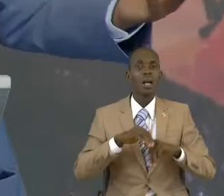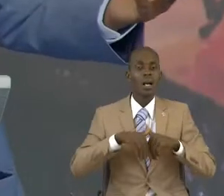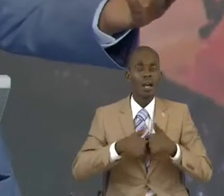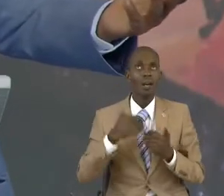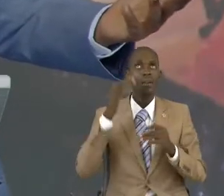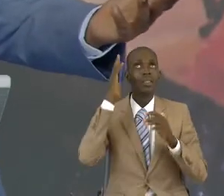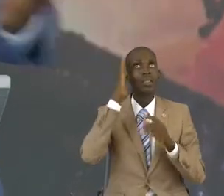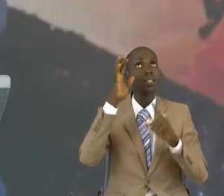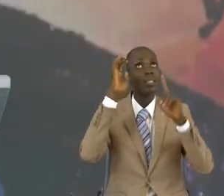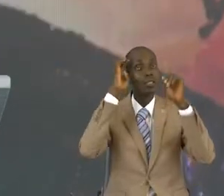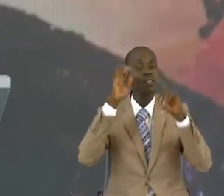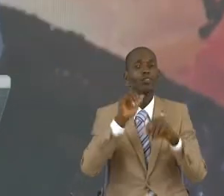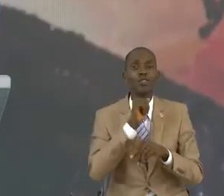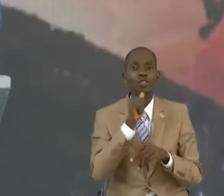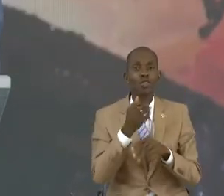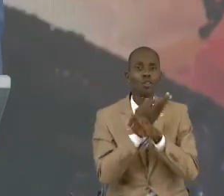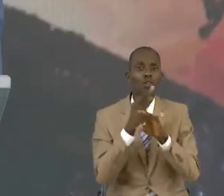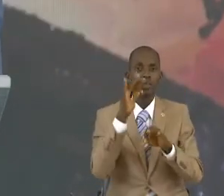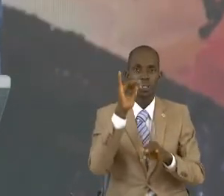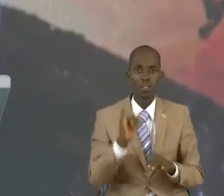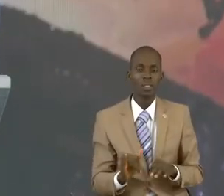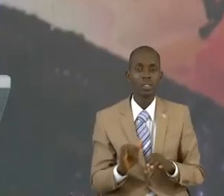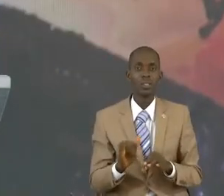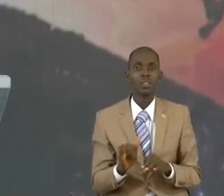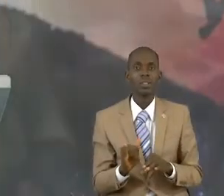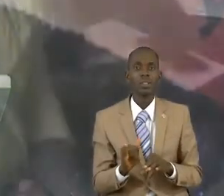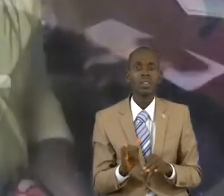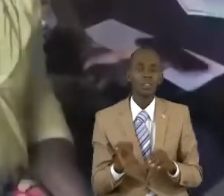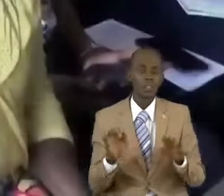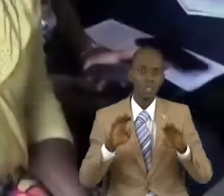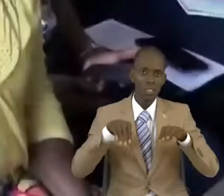freely with him